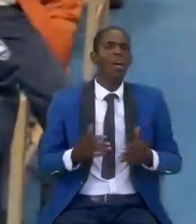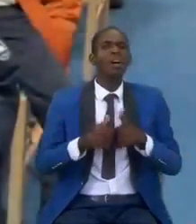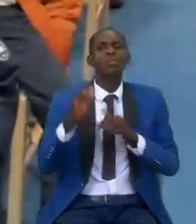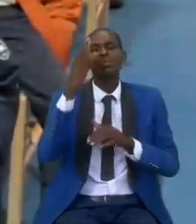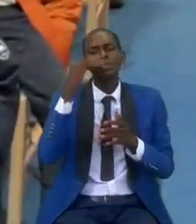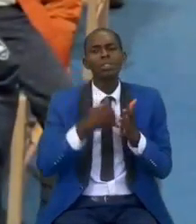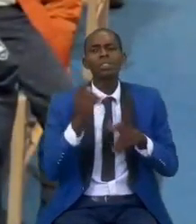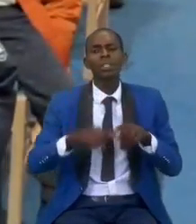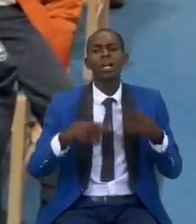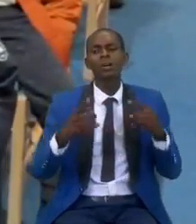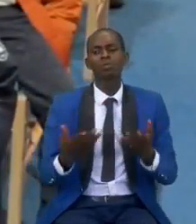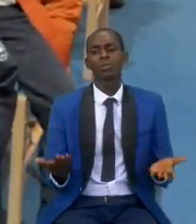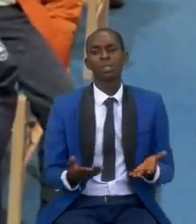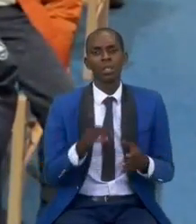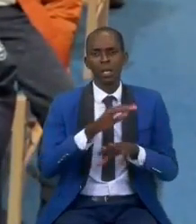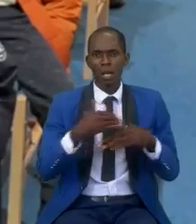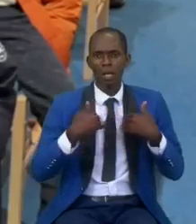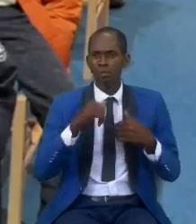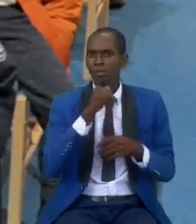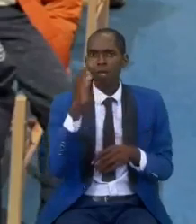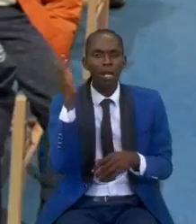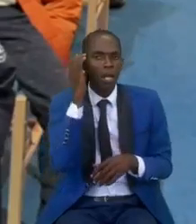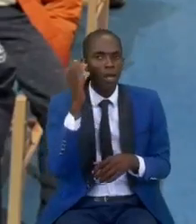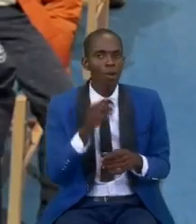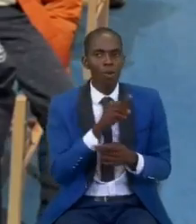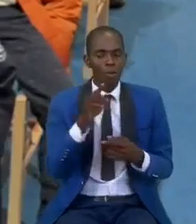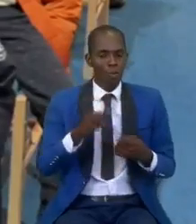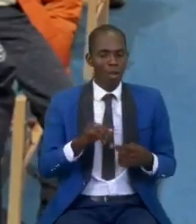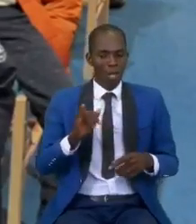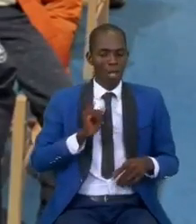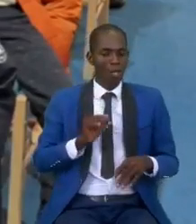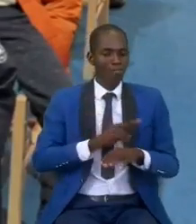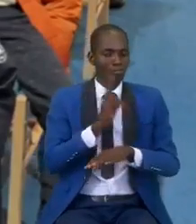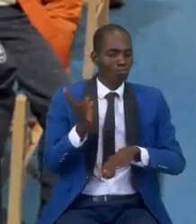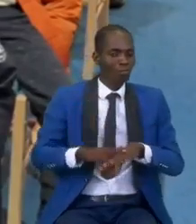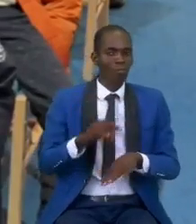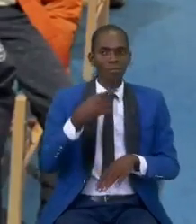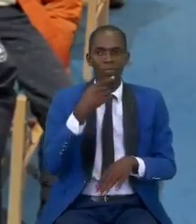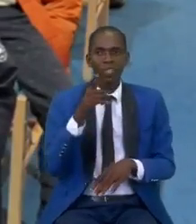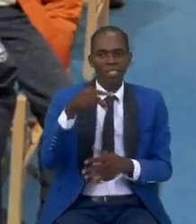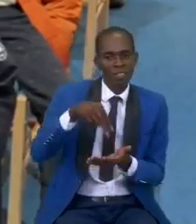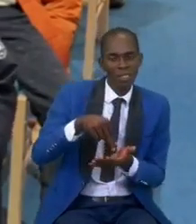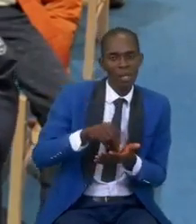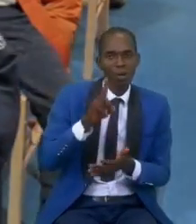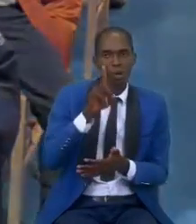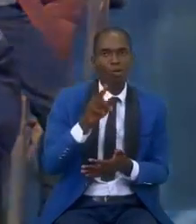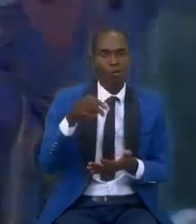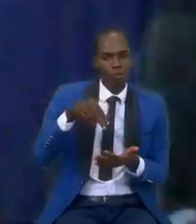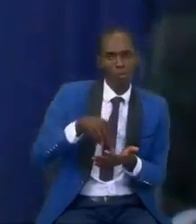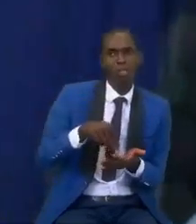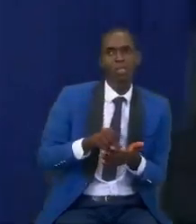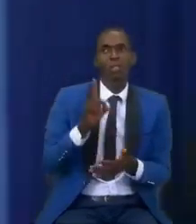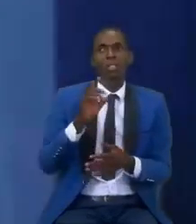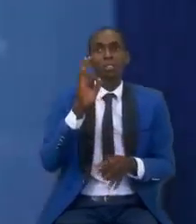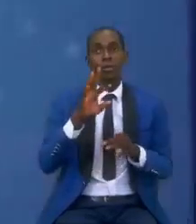say you stand up? And when you stand up, if you're sick, raise up one hand. And then I say, lend me your hand, lend me your hand.